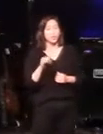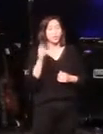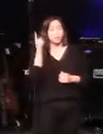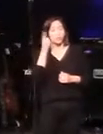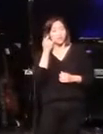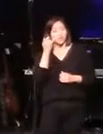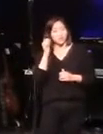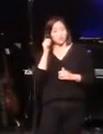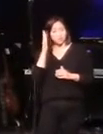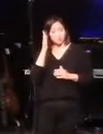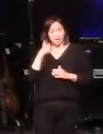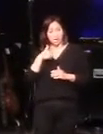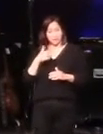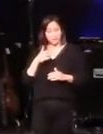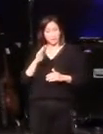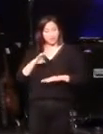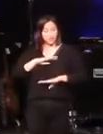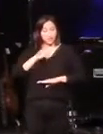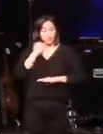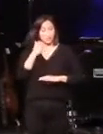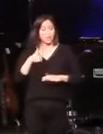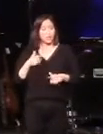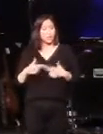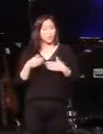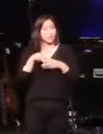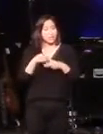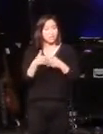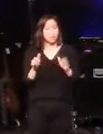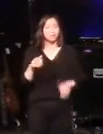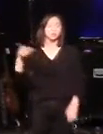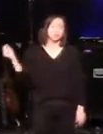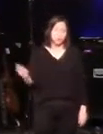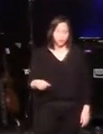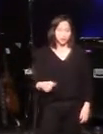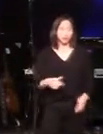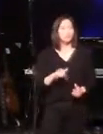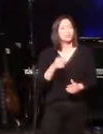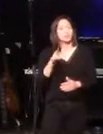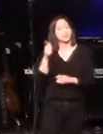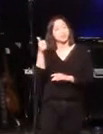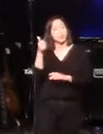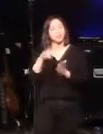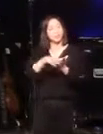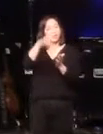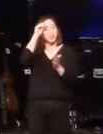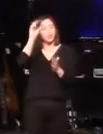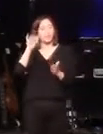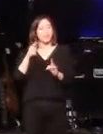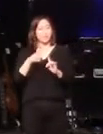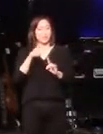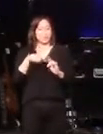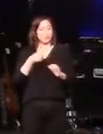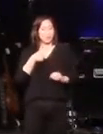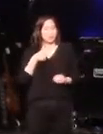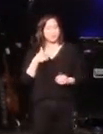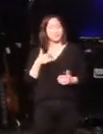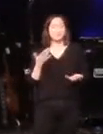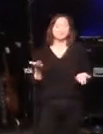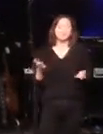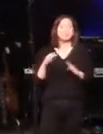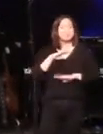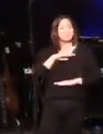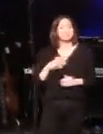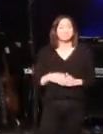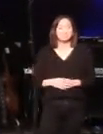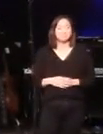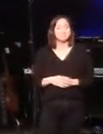the fact is like, what are we looking for? What's that thing it's going to have? Only if it, you know, what would it be? And yet he just goes, no, I've learned.